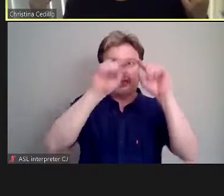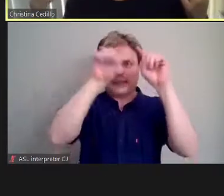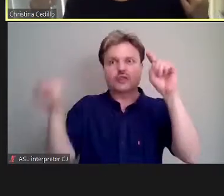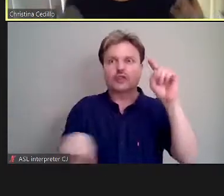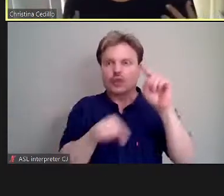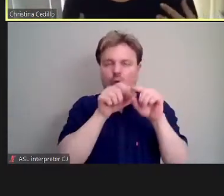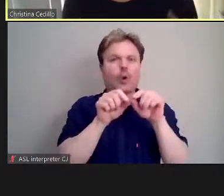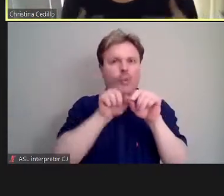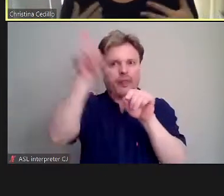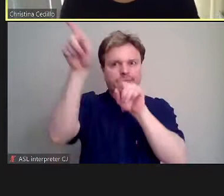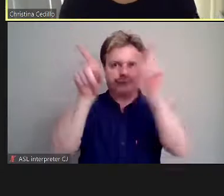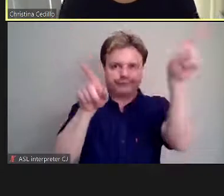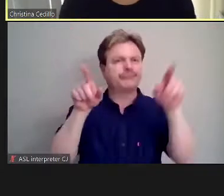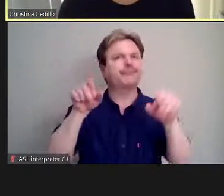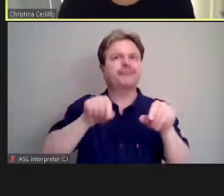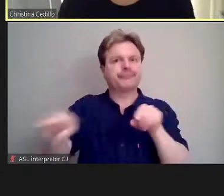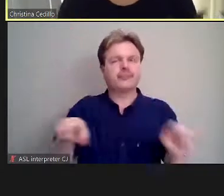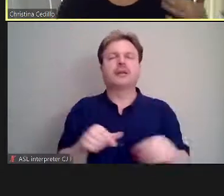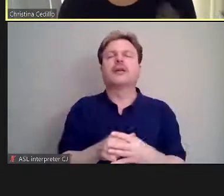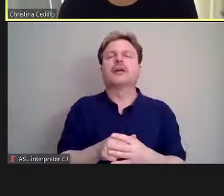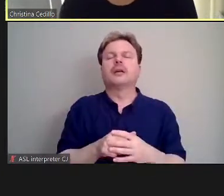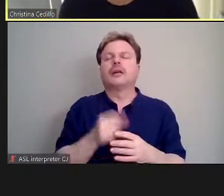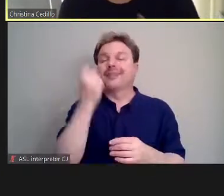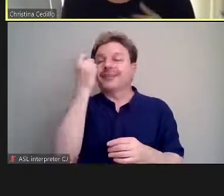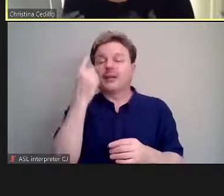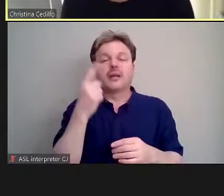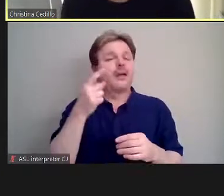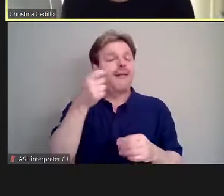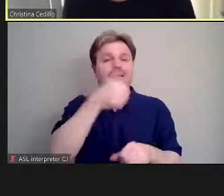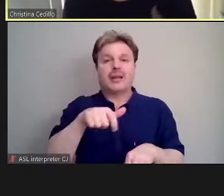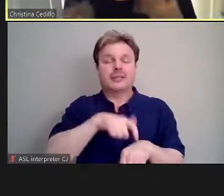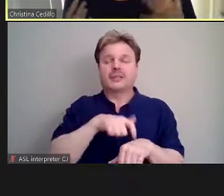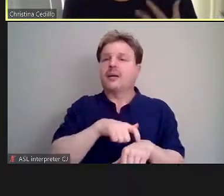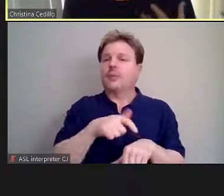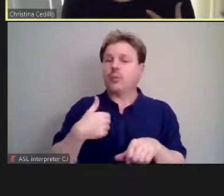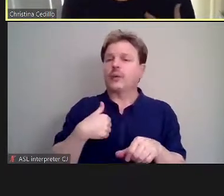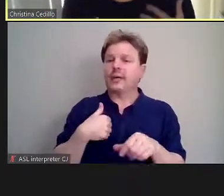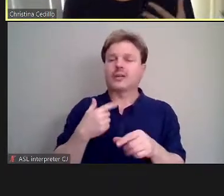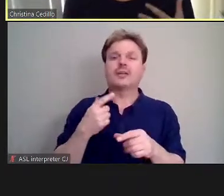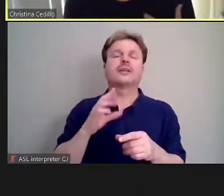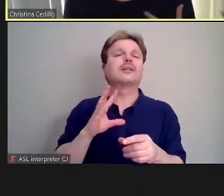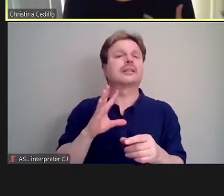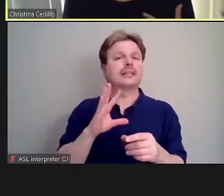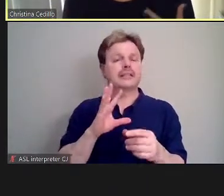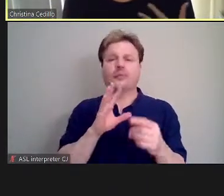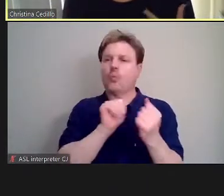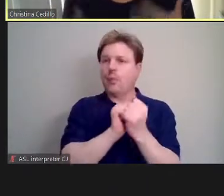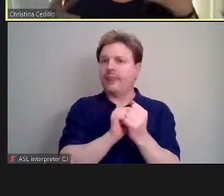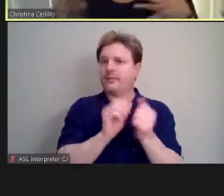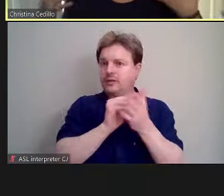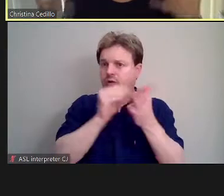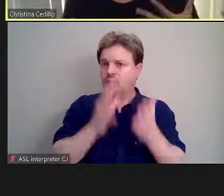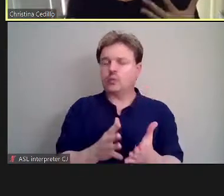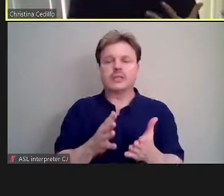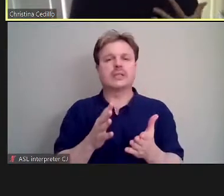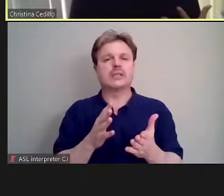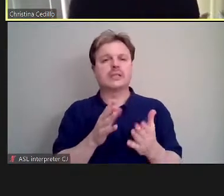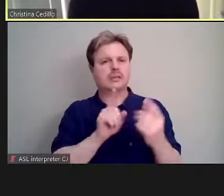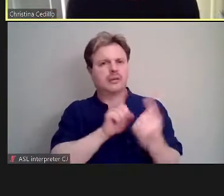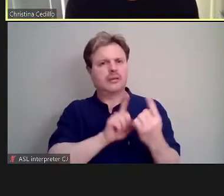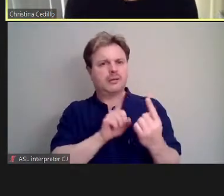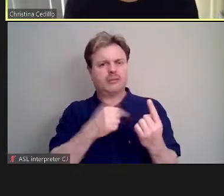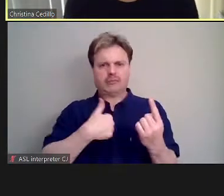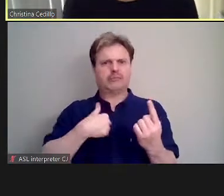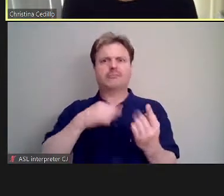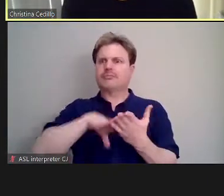have to understand that every time that we are engaging with a student, we have something to learn. And if we aren't